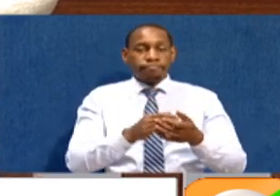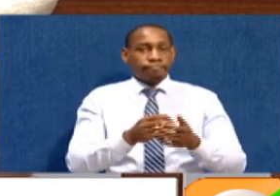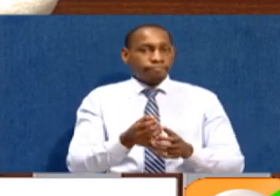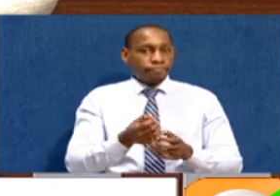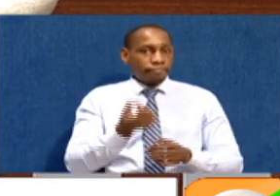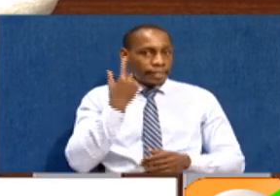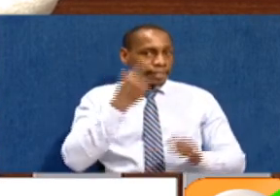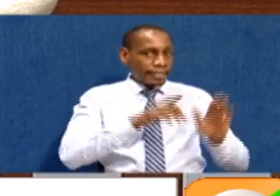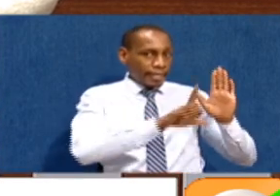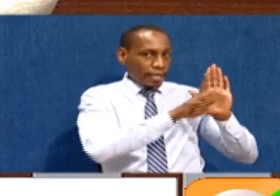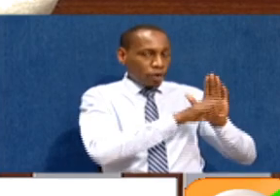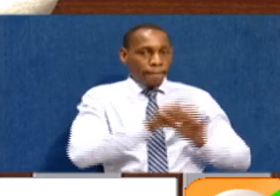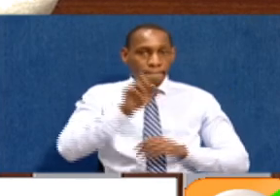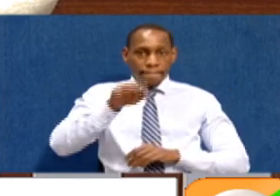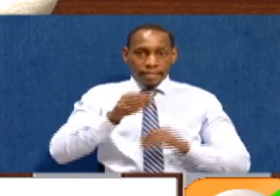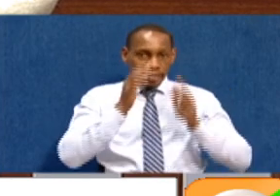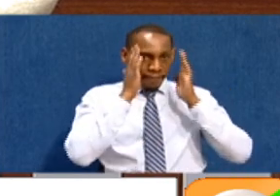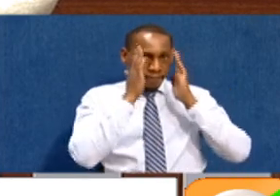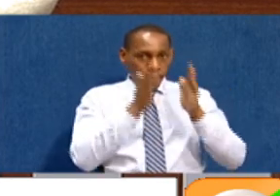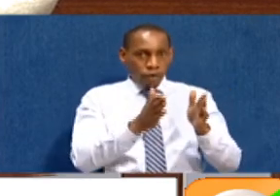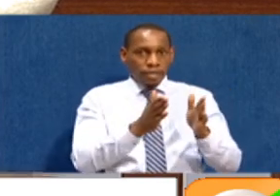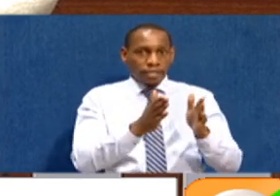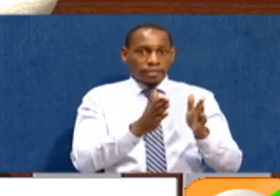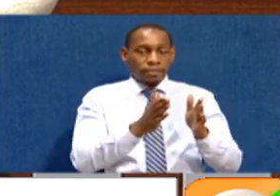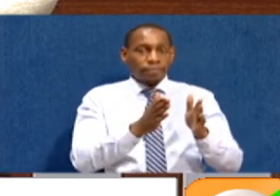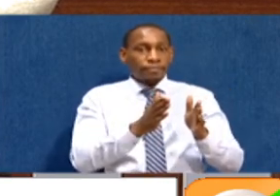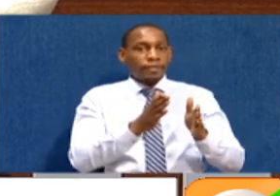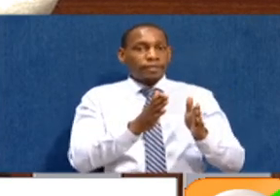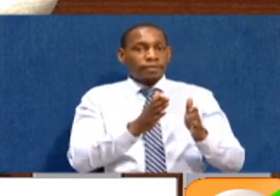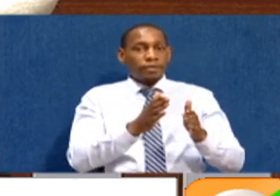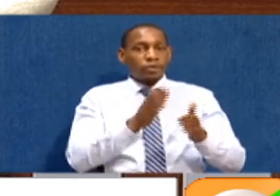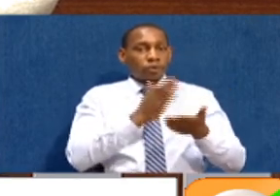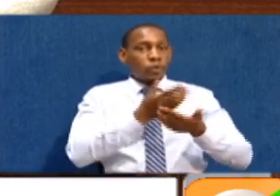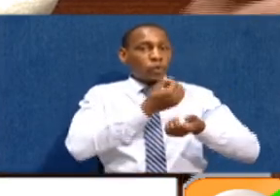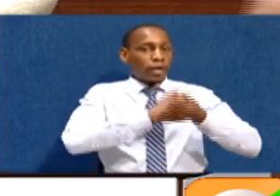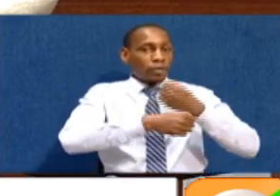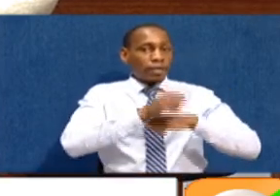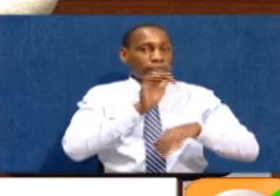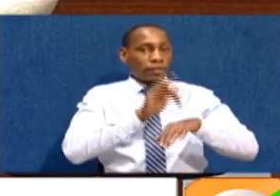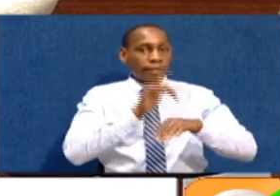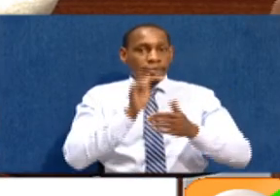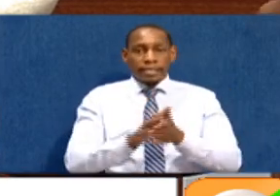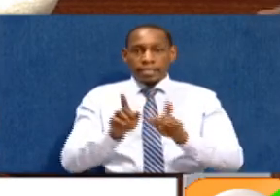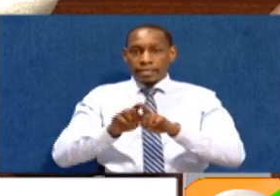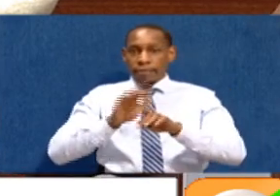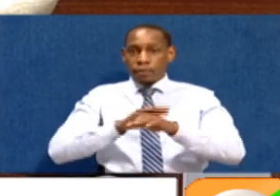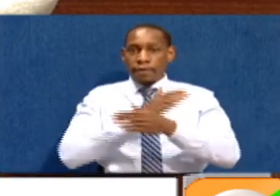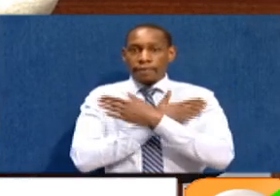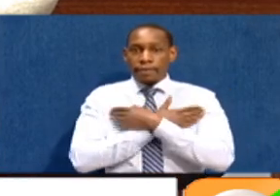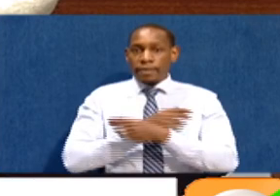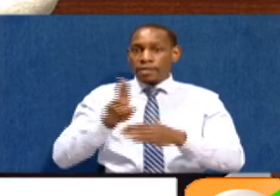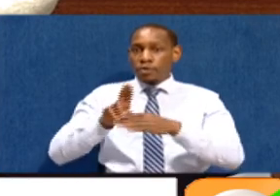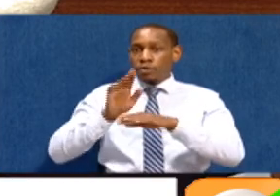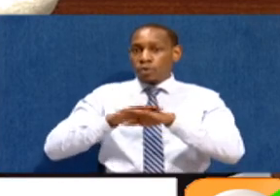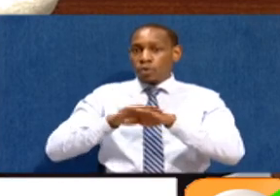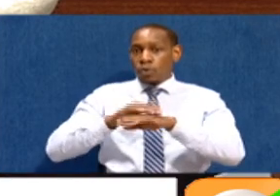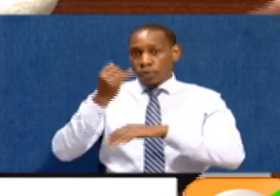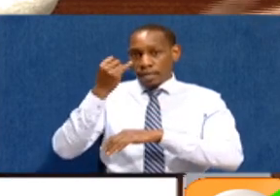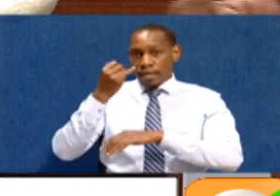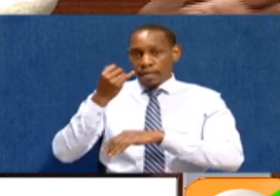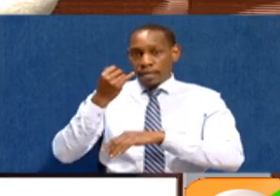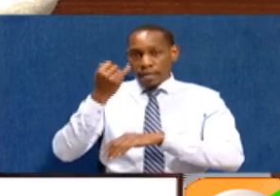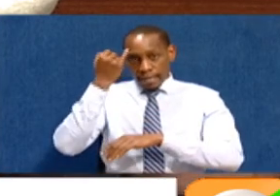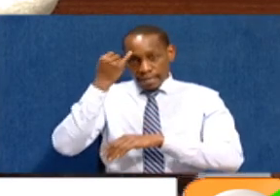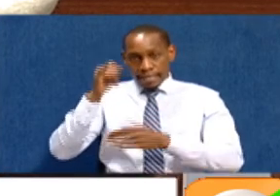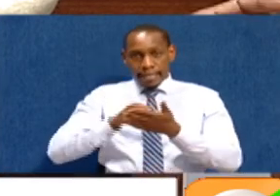interpreting the law, you've got to look at the practical consequences of it. And my good friend used a very good analogy